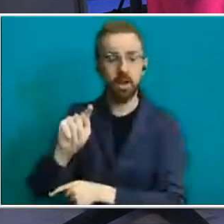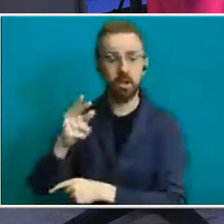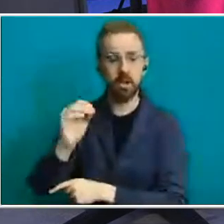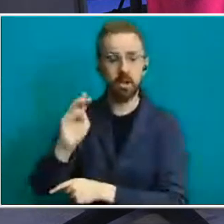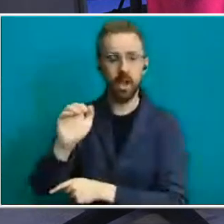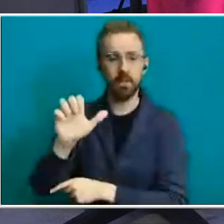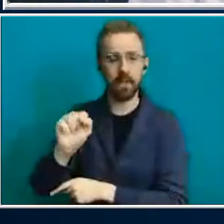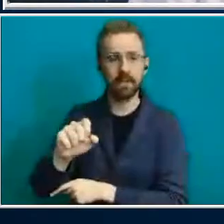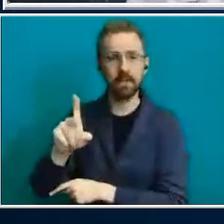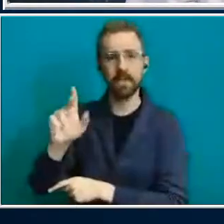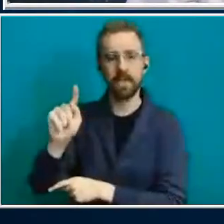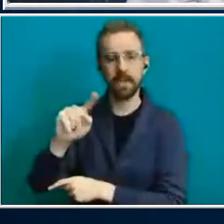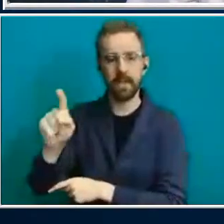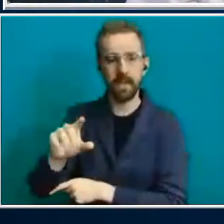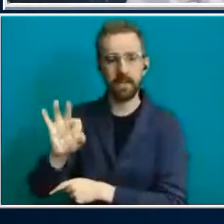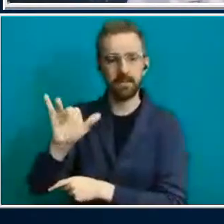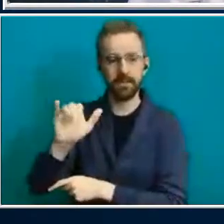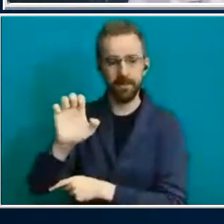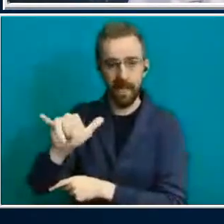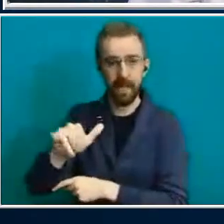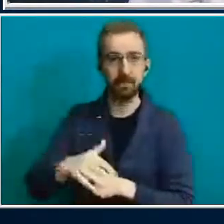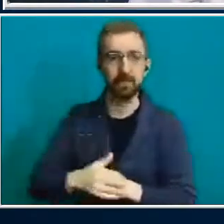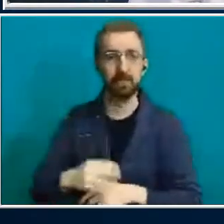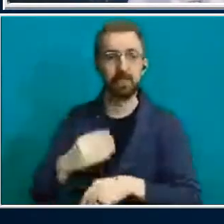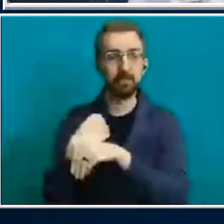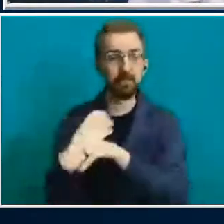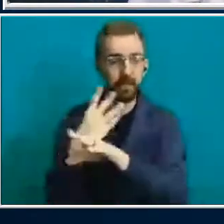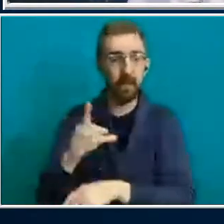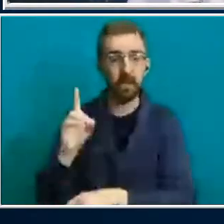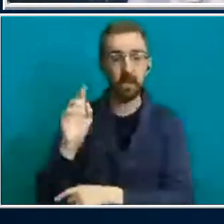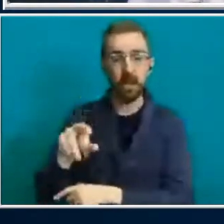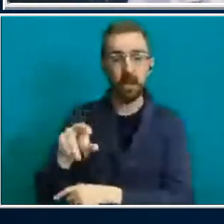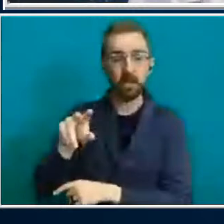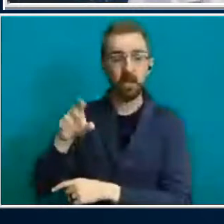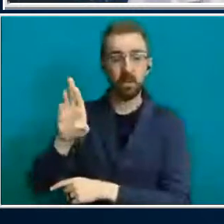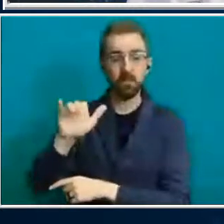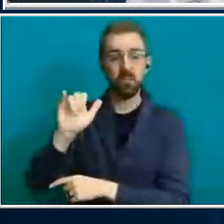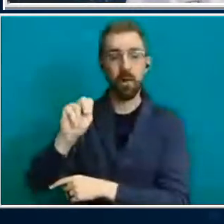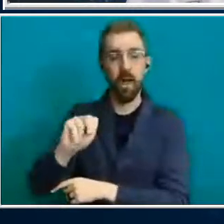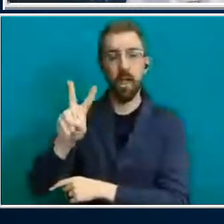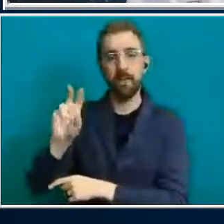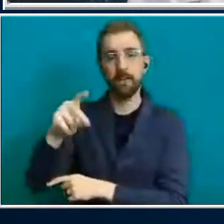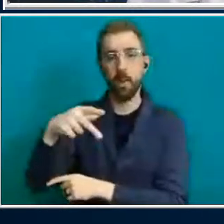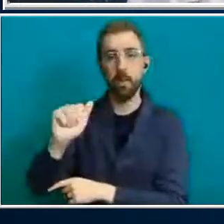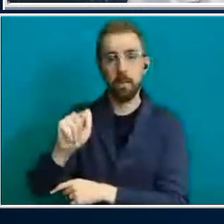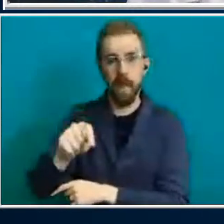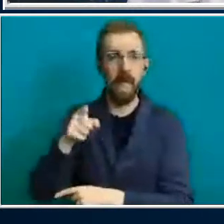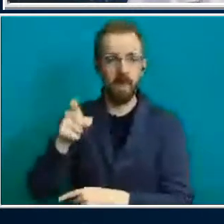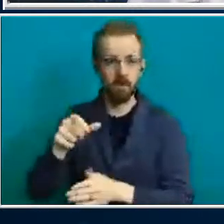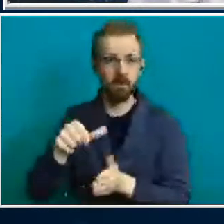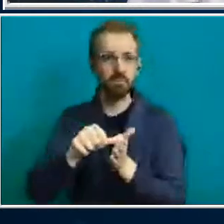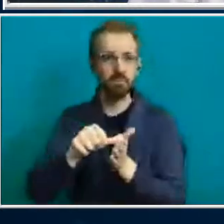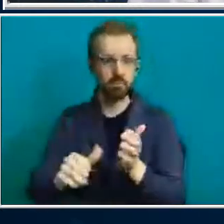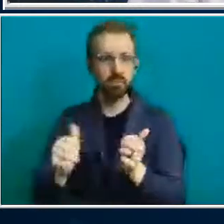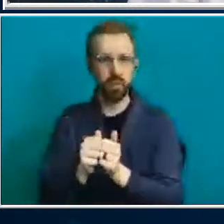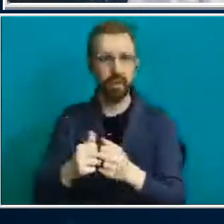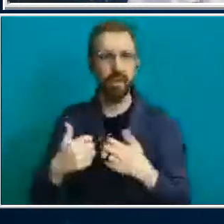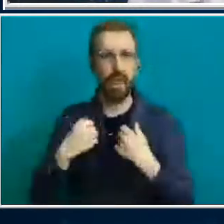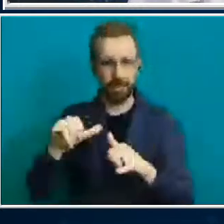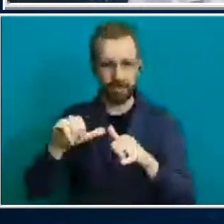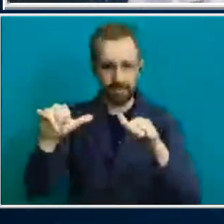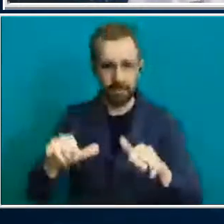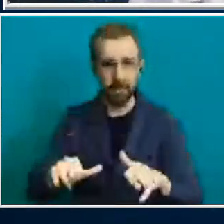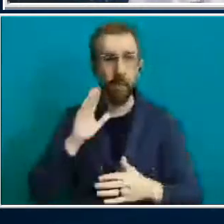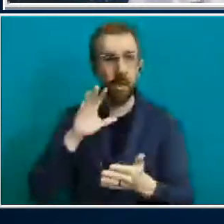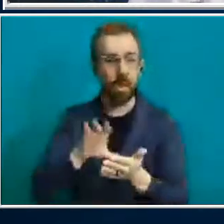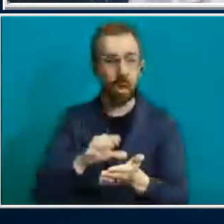Joining us virtually is Dr. Brian Vopat, an orthopedic surgeon with the health system. But as we're about to learn, Logan didn't need to